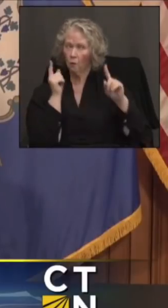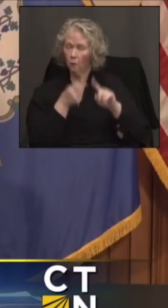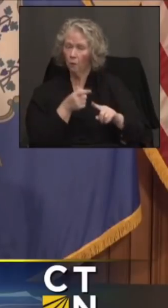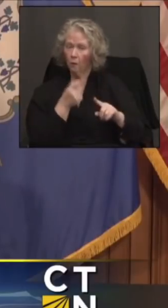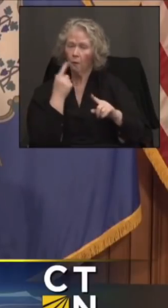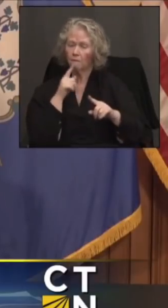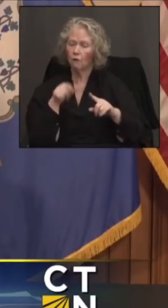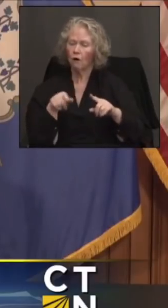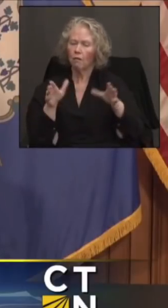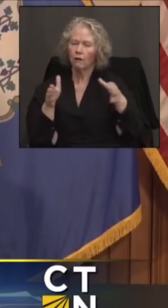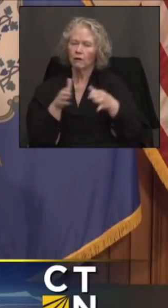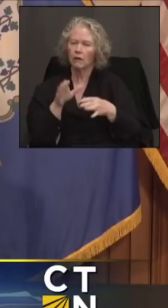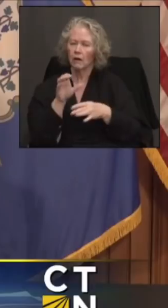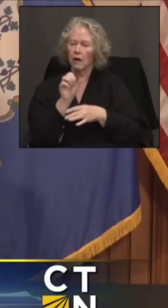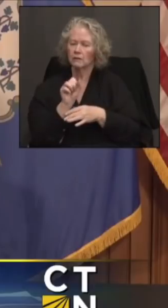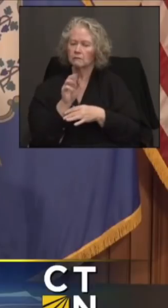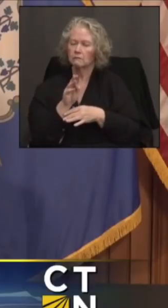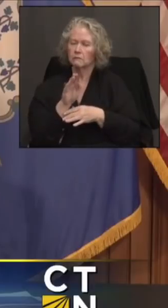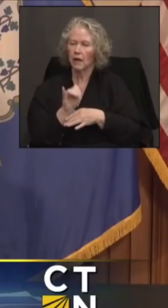it